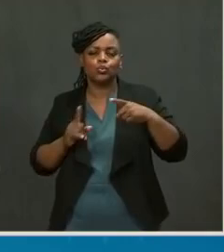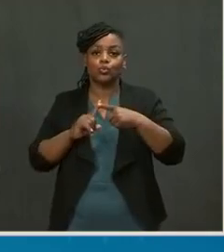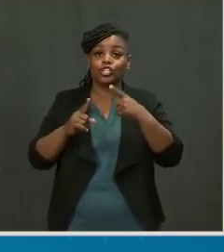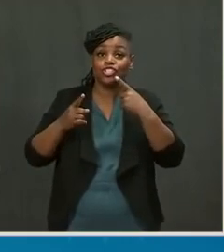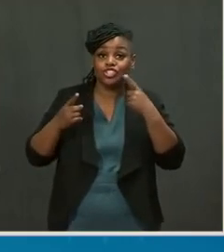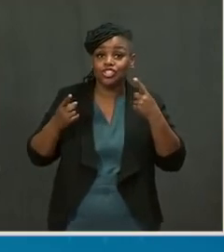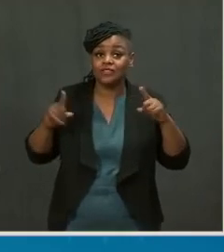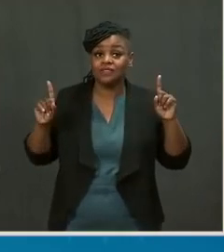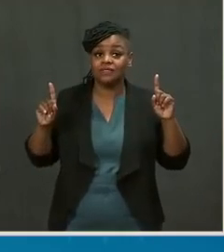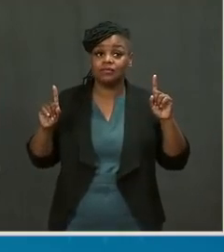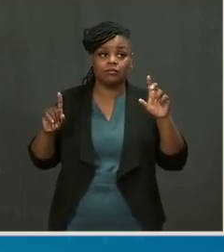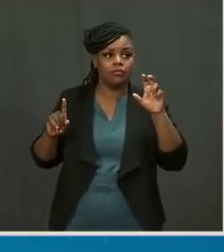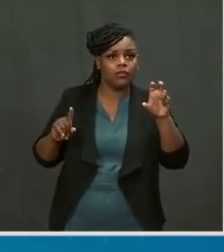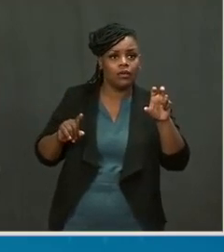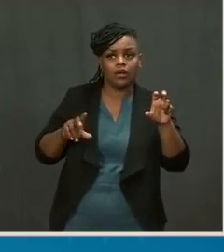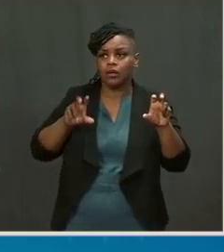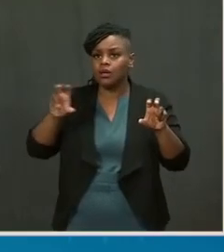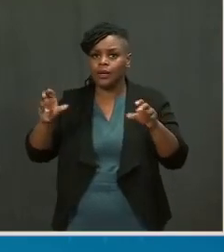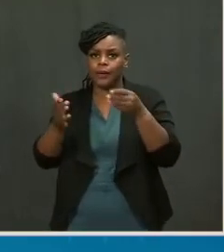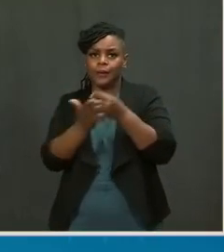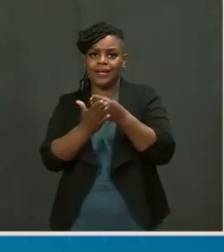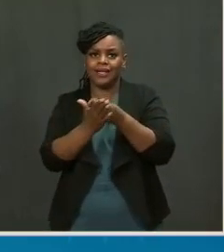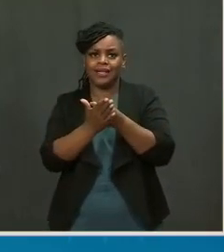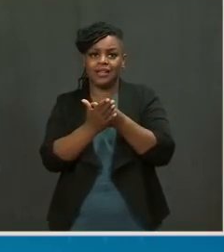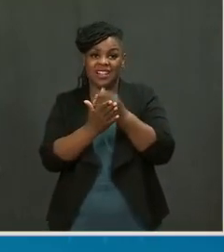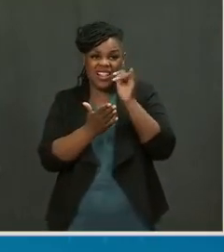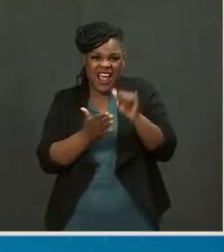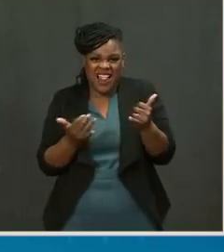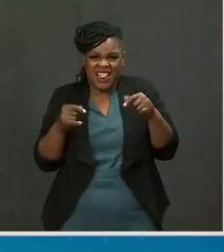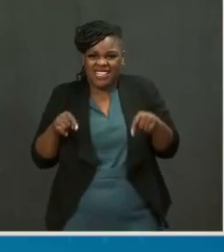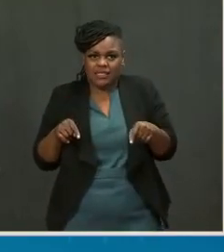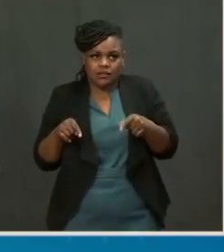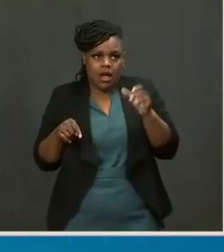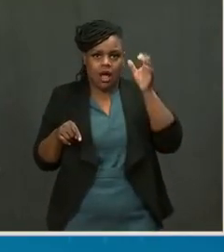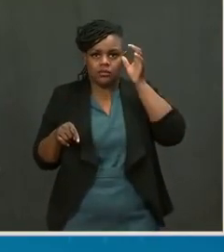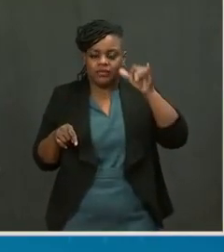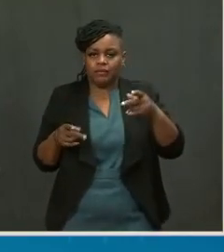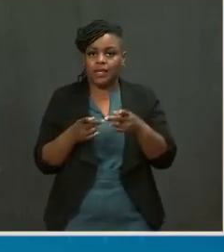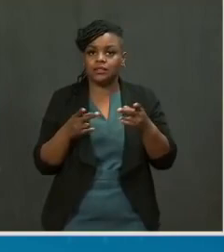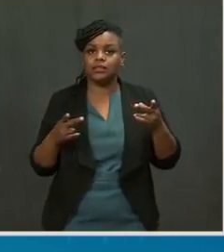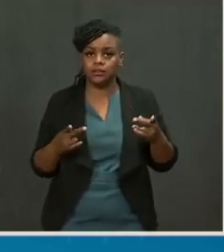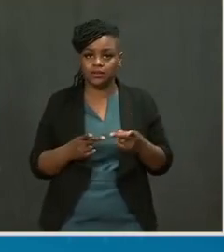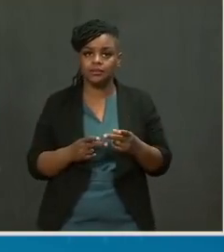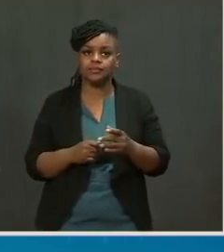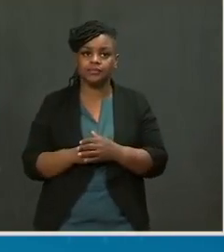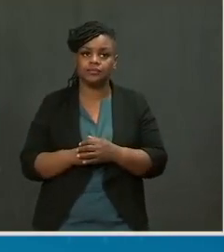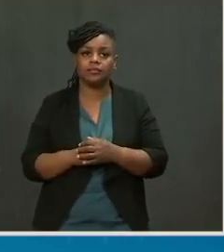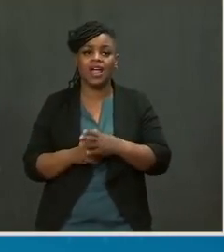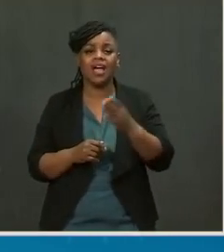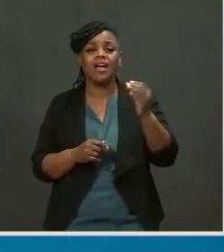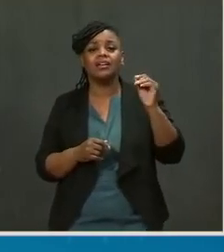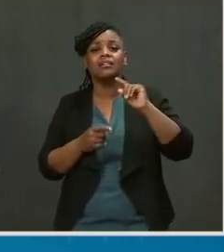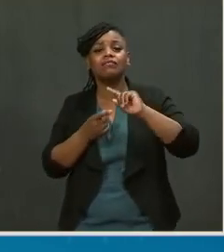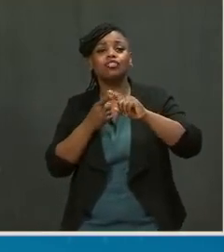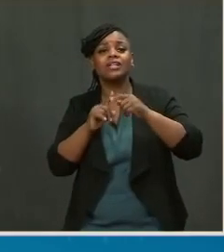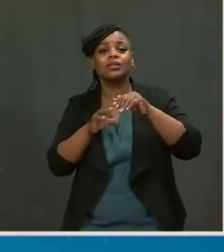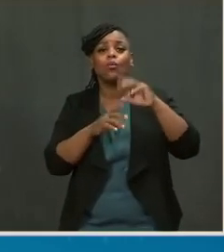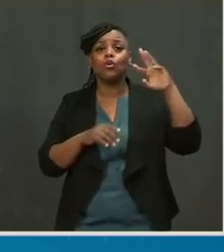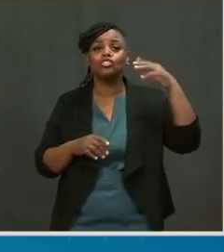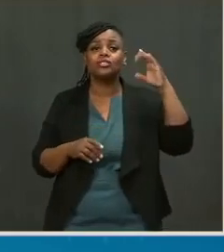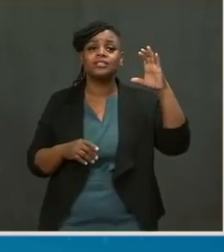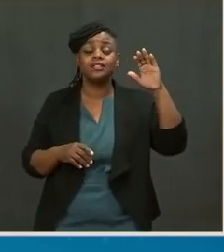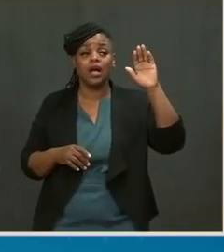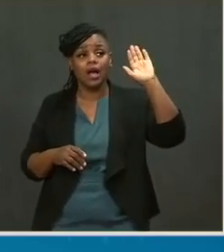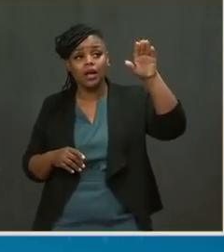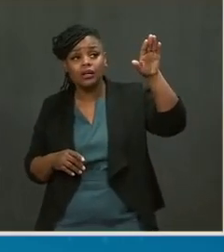like IBEW that are going to train the workforce. And we're going to remind our friends in Washington, D.C., that the people who will benefit from this